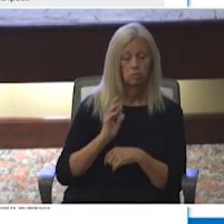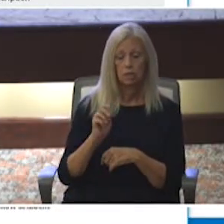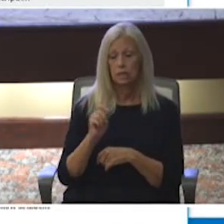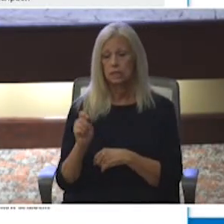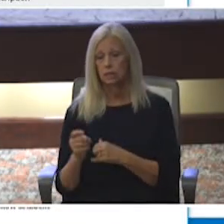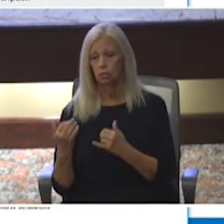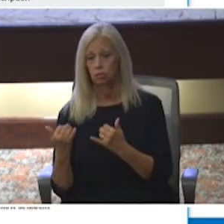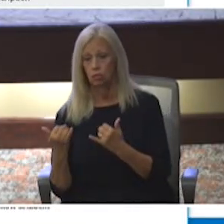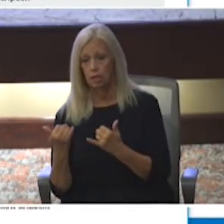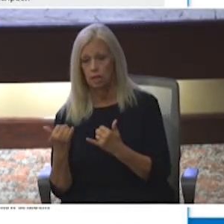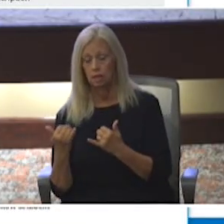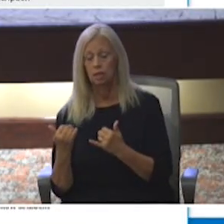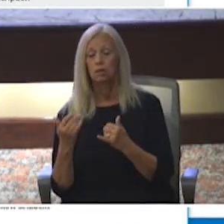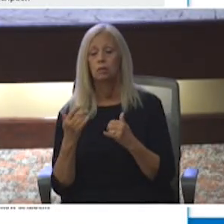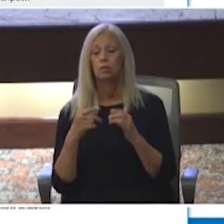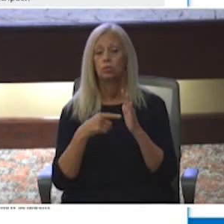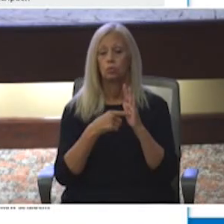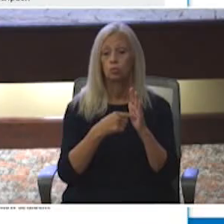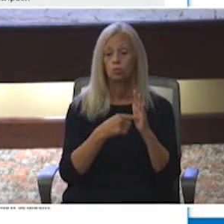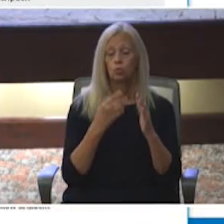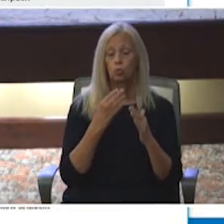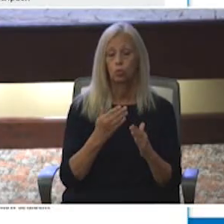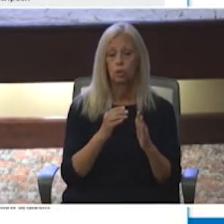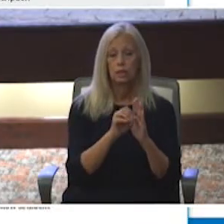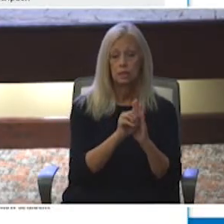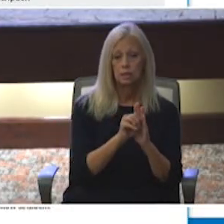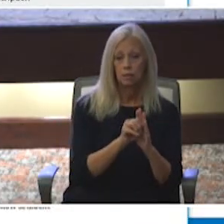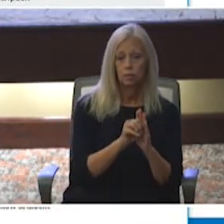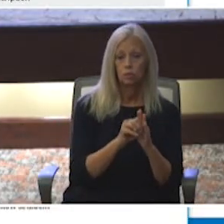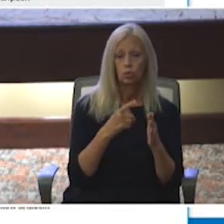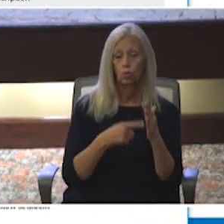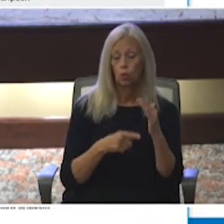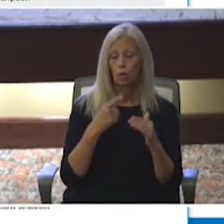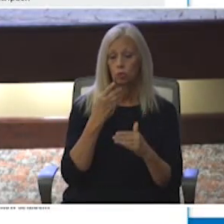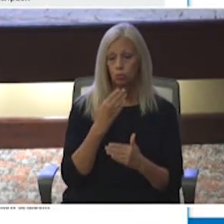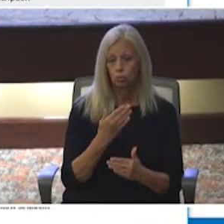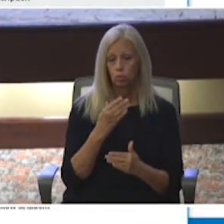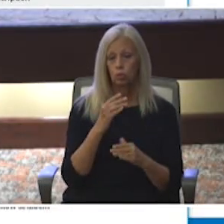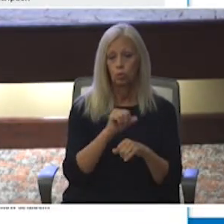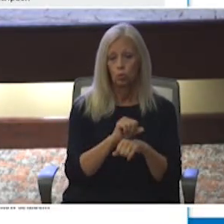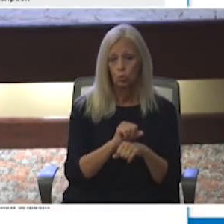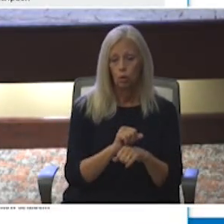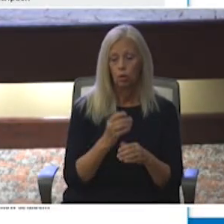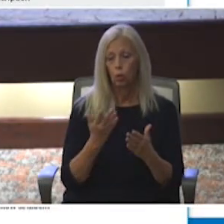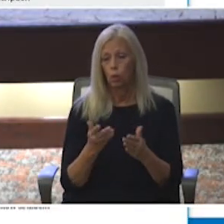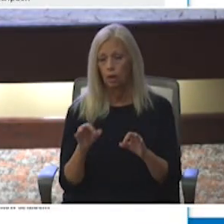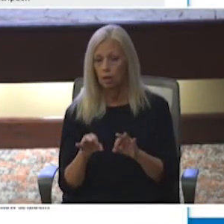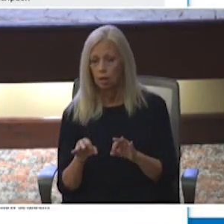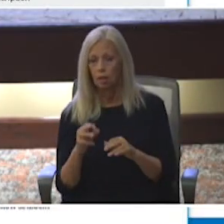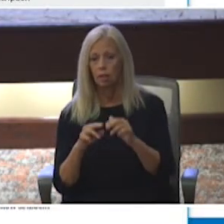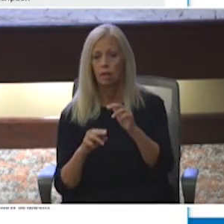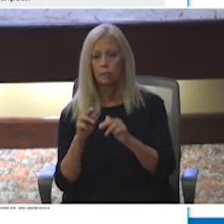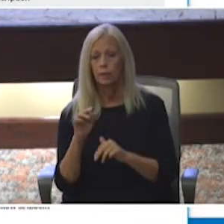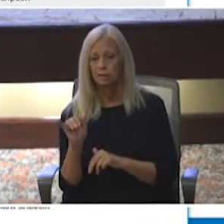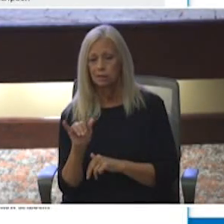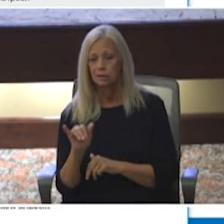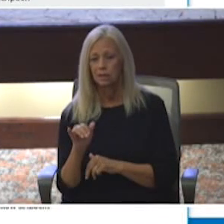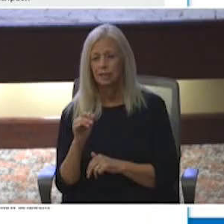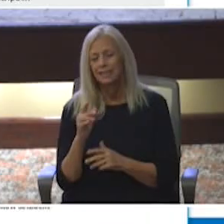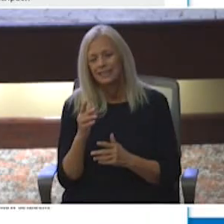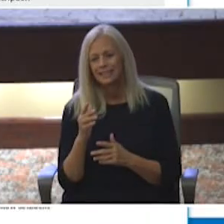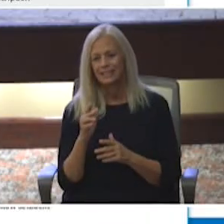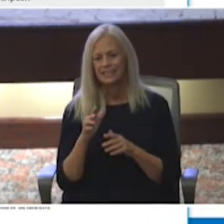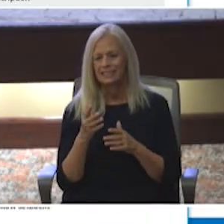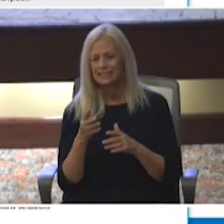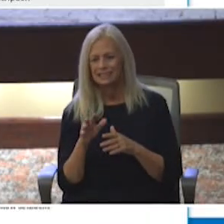to help illustrate, good examples of what live work might be, what a liner building might be. We're going slow on the photos